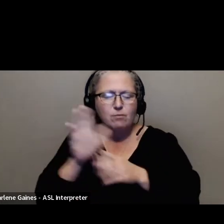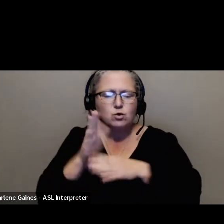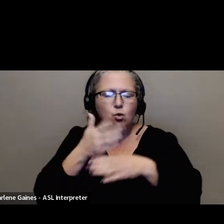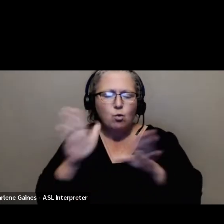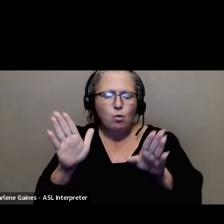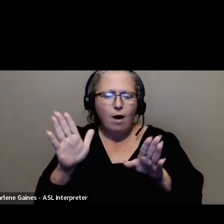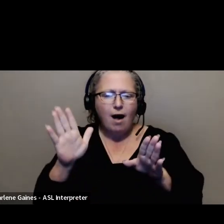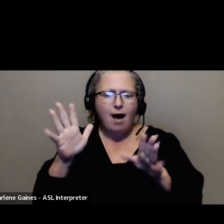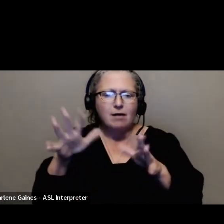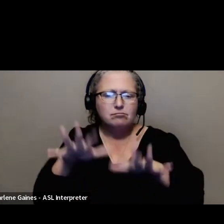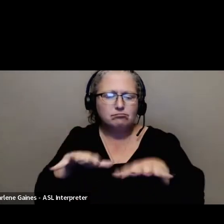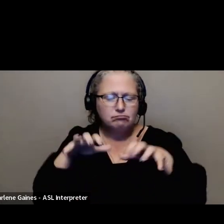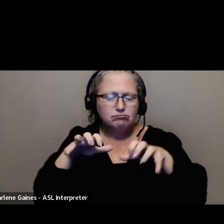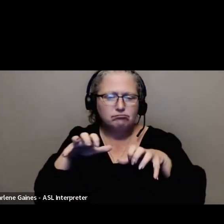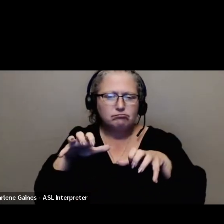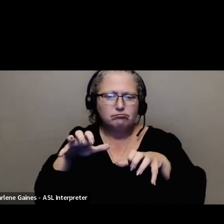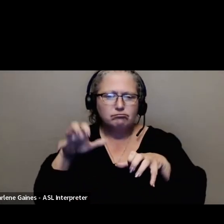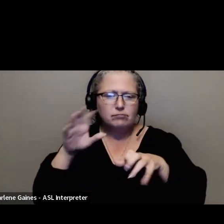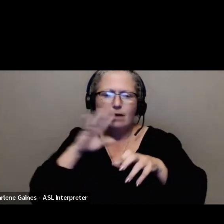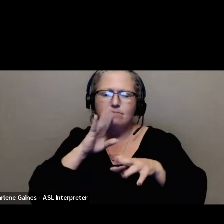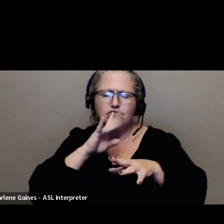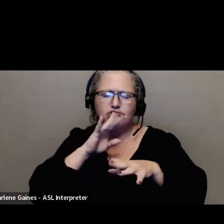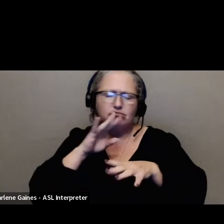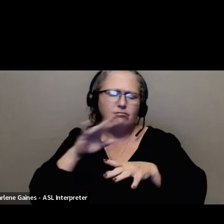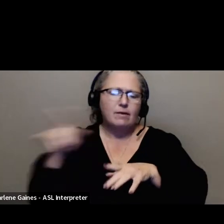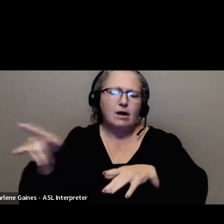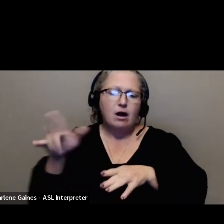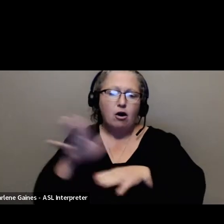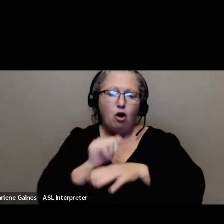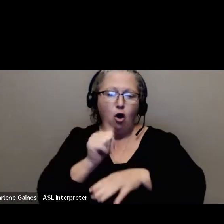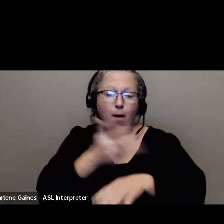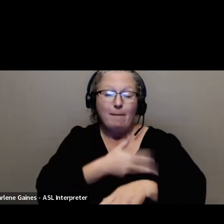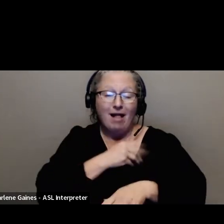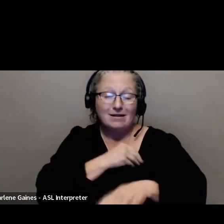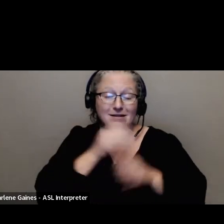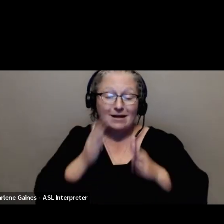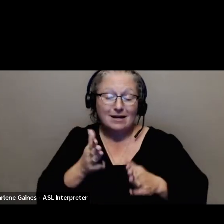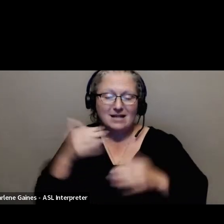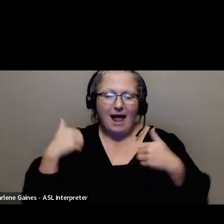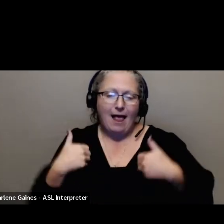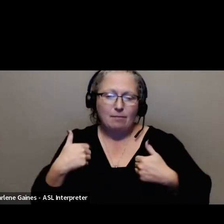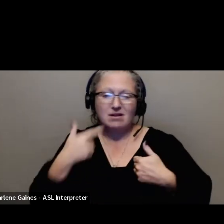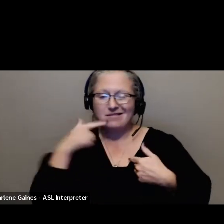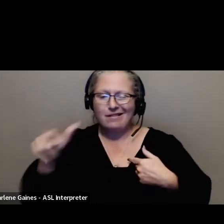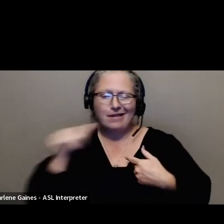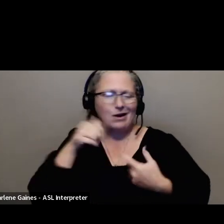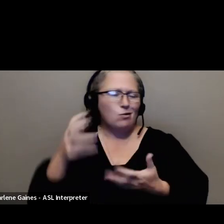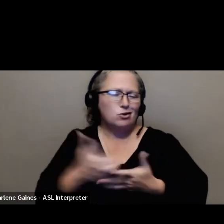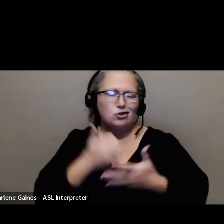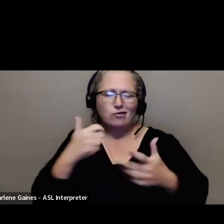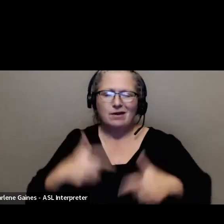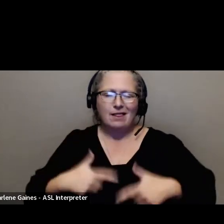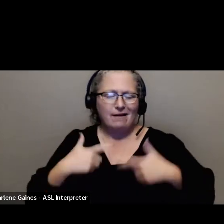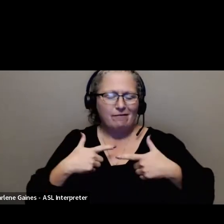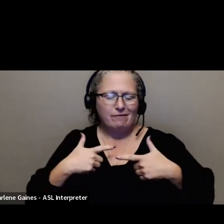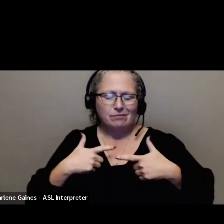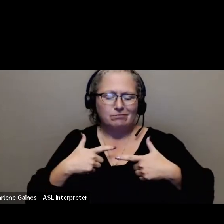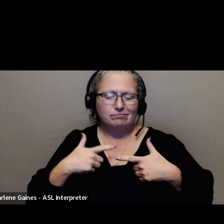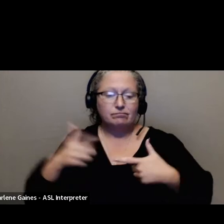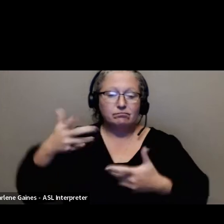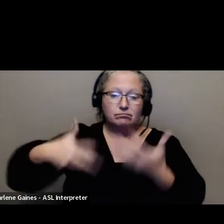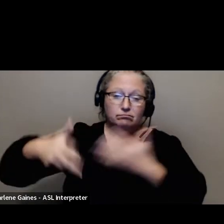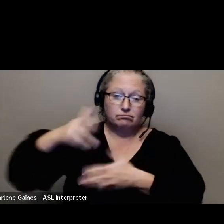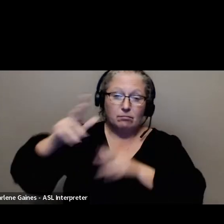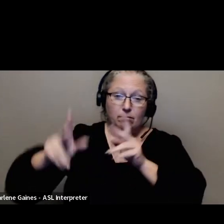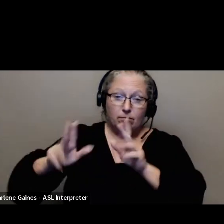an unrelated tangent. He called Palestinians animals and said that they didn't deserve to live. Surrounded by kids who